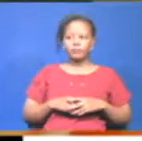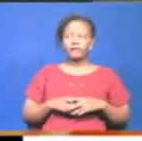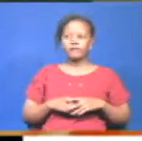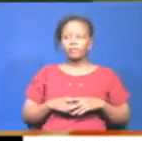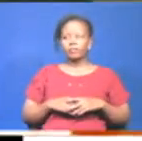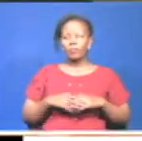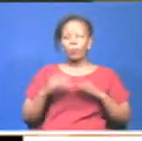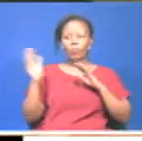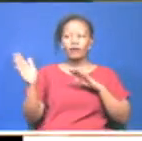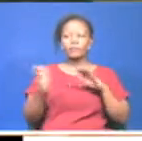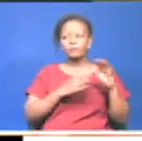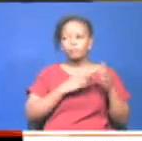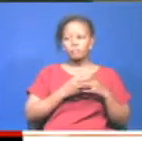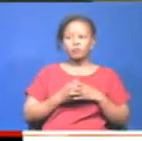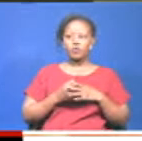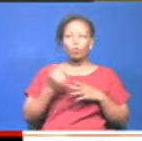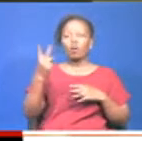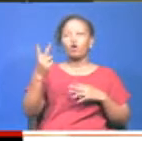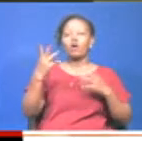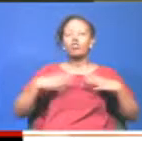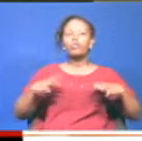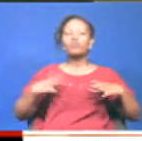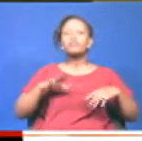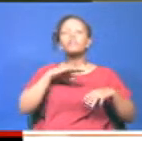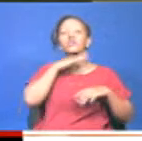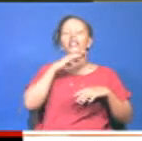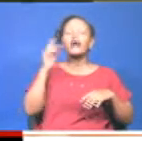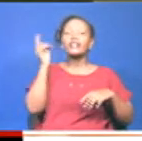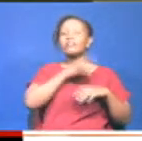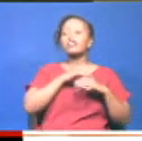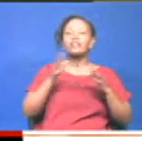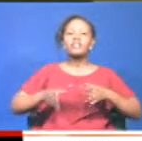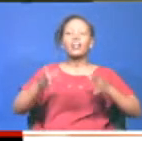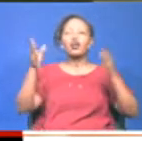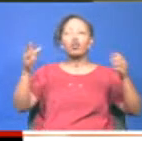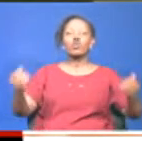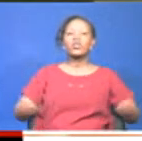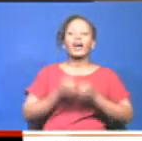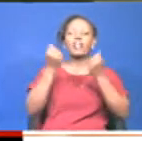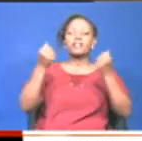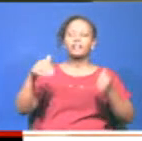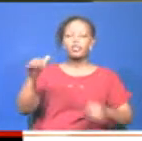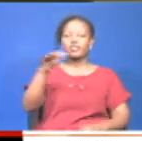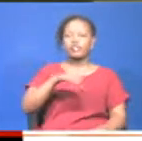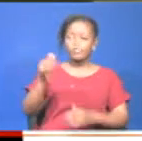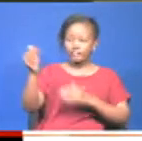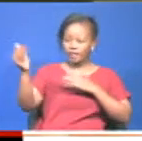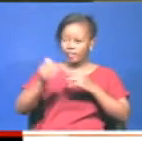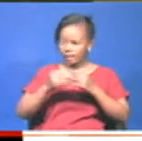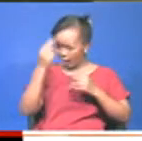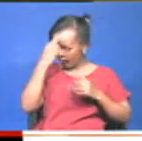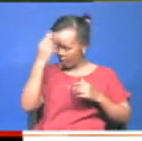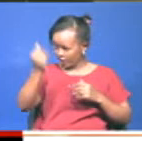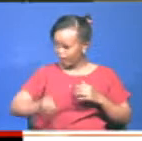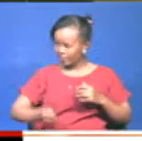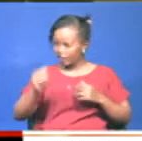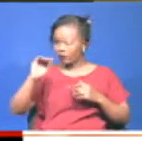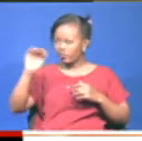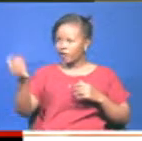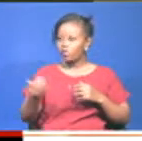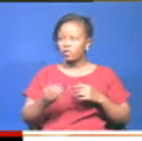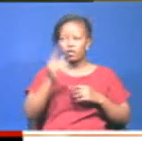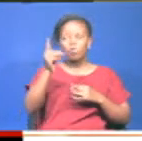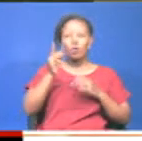Two people have perished in an accident along the Athi River Namanga Road near Kajiado Town. One person is nursing